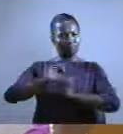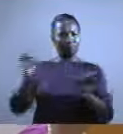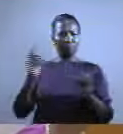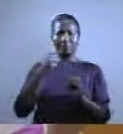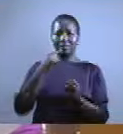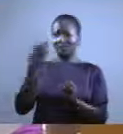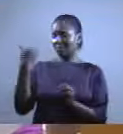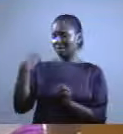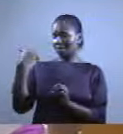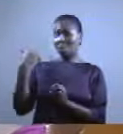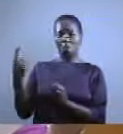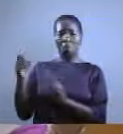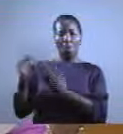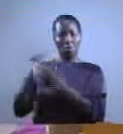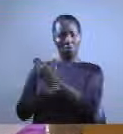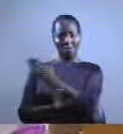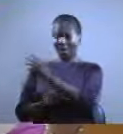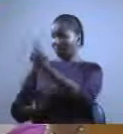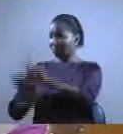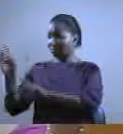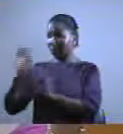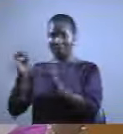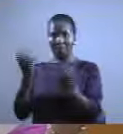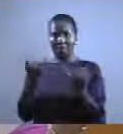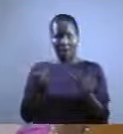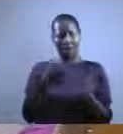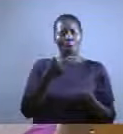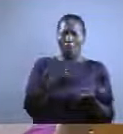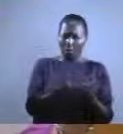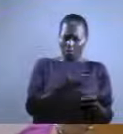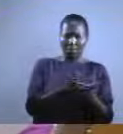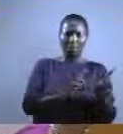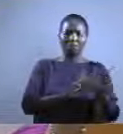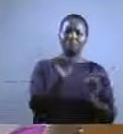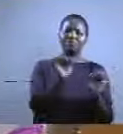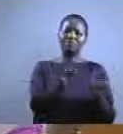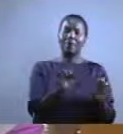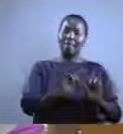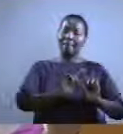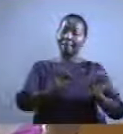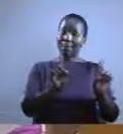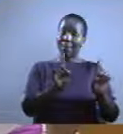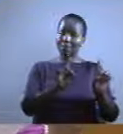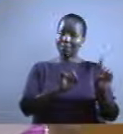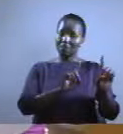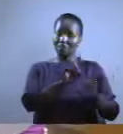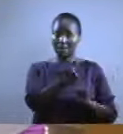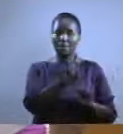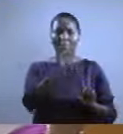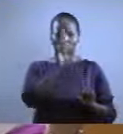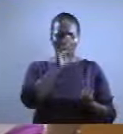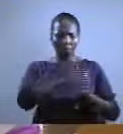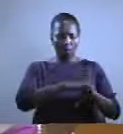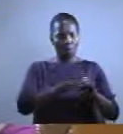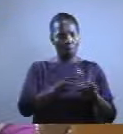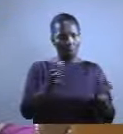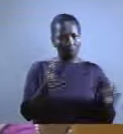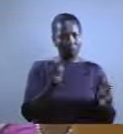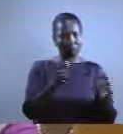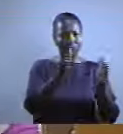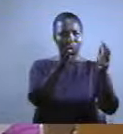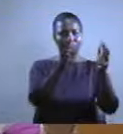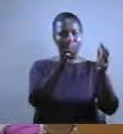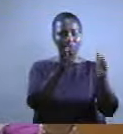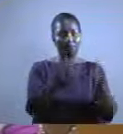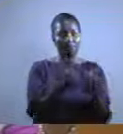Bantu education curriculum. There is potential for excellence now, but that potential must be harnessed. Our learners deserve